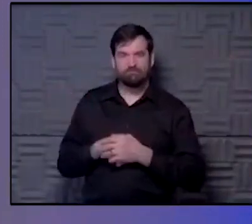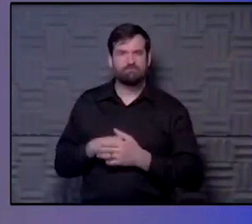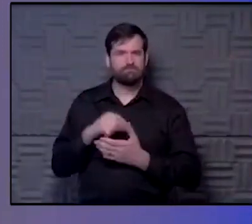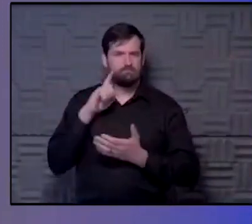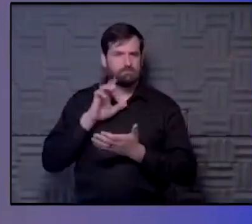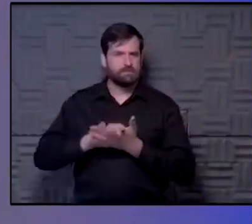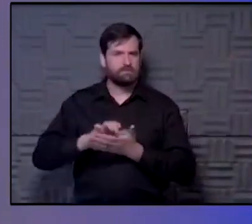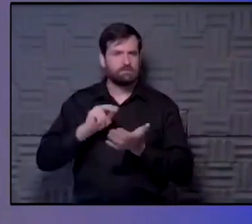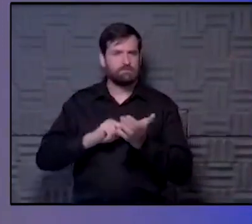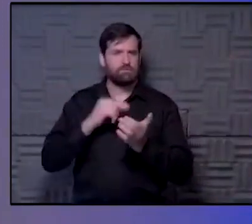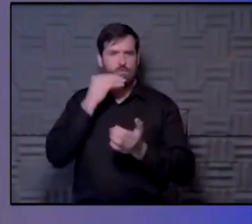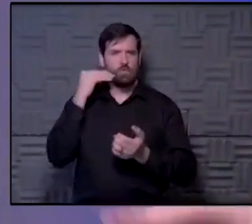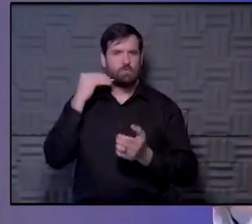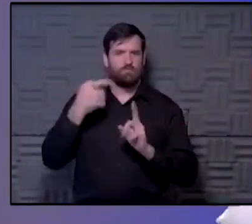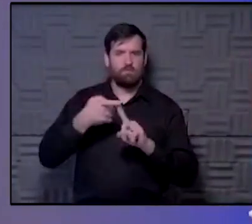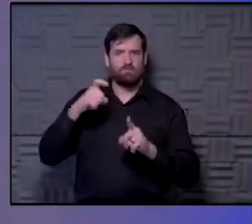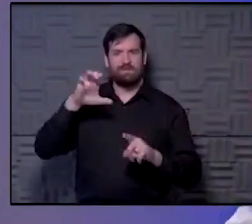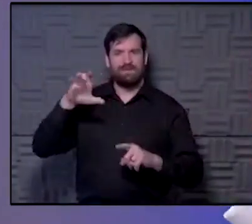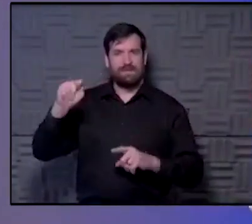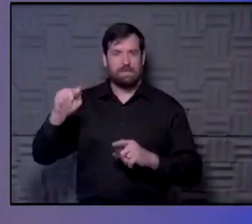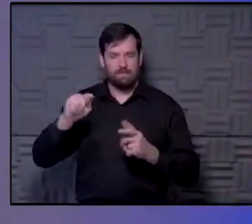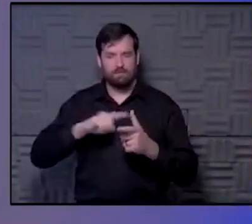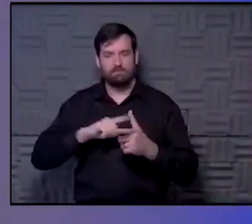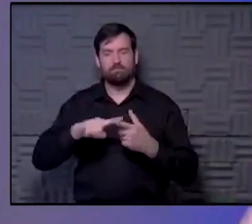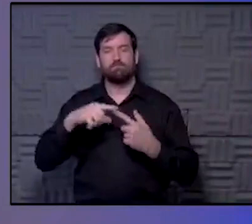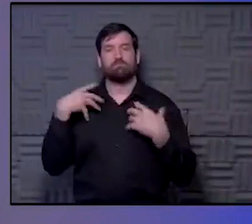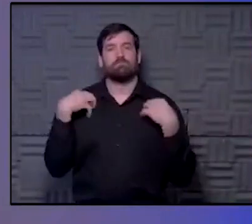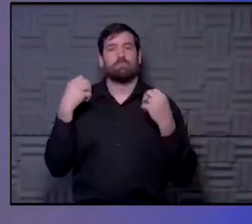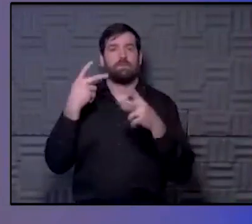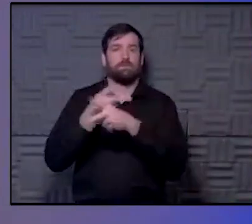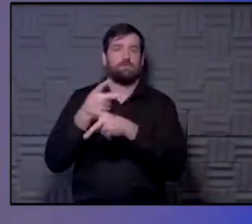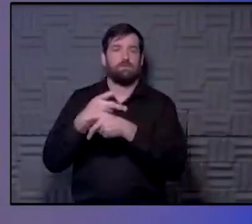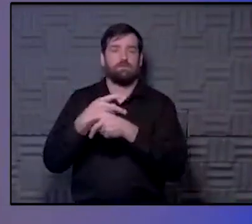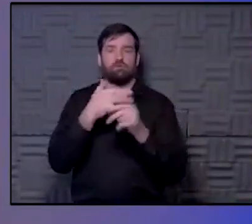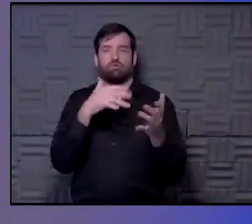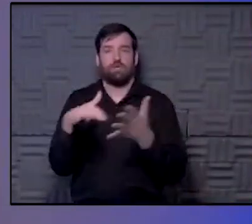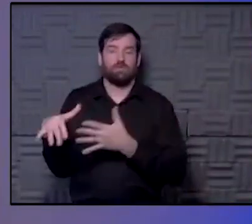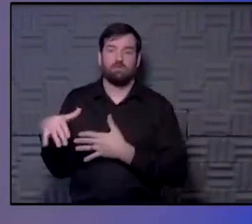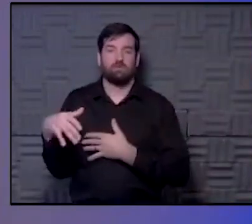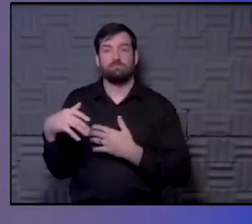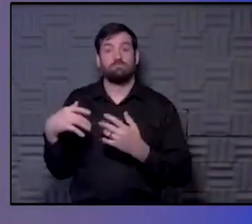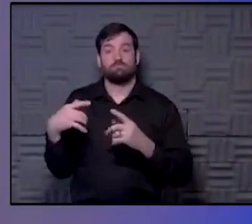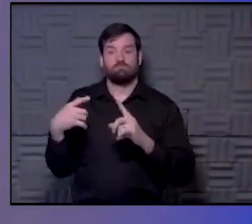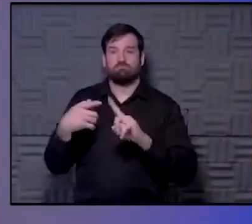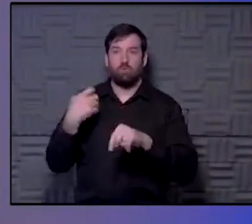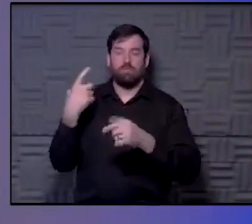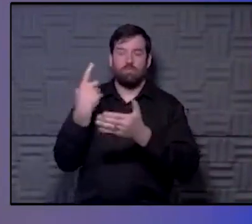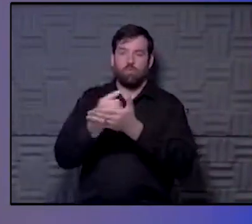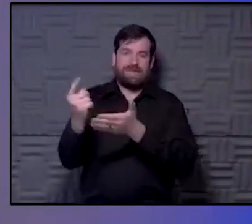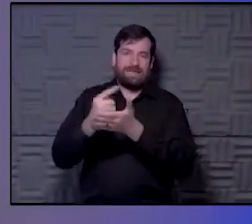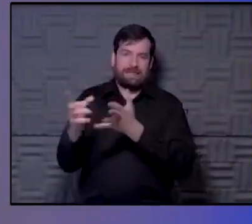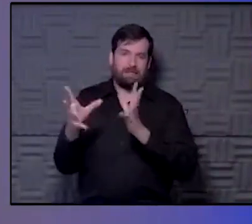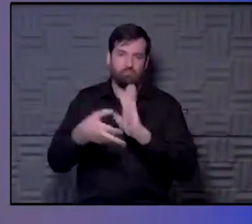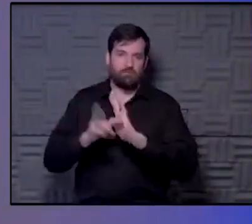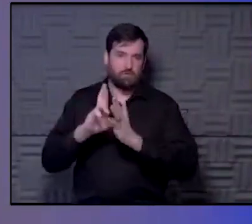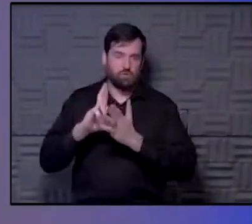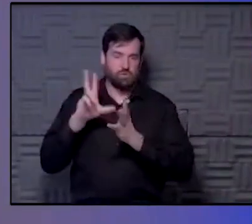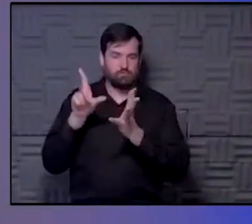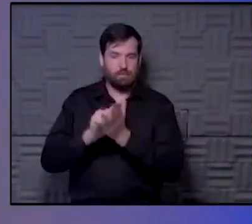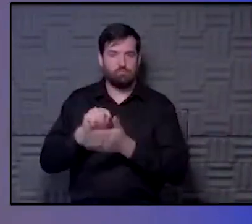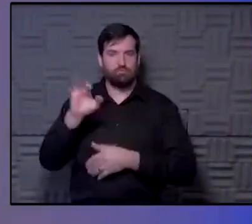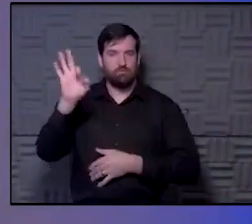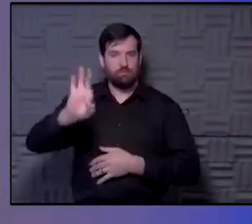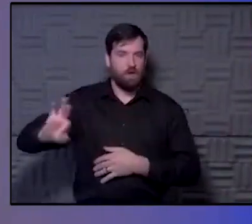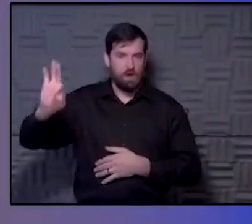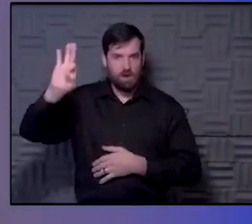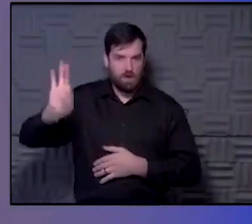it was nursing homes in Connecticut. And then there was a healthcare study. These are both in the Morbidity and Mortality Weekly Review, which usually gets published on